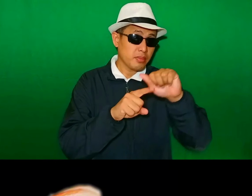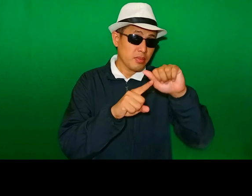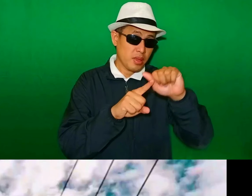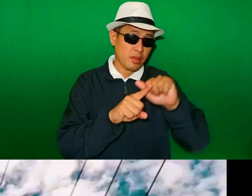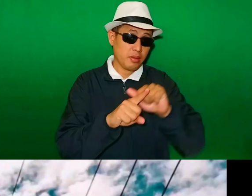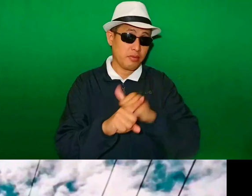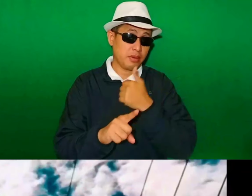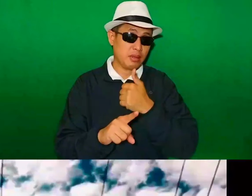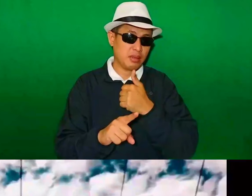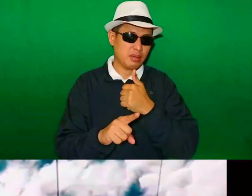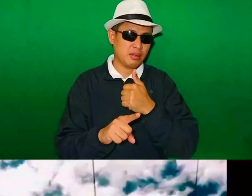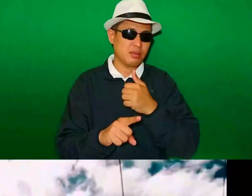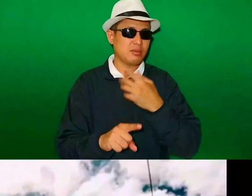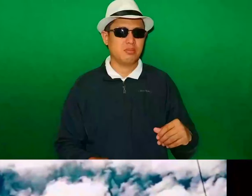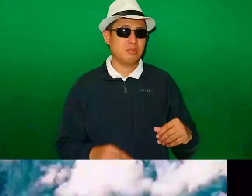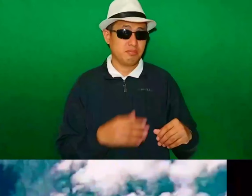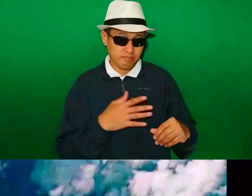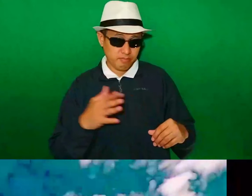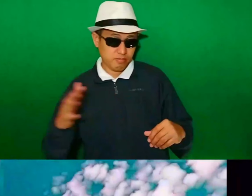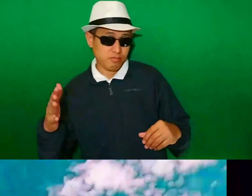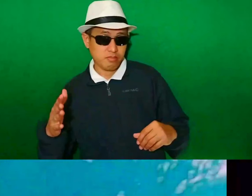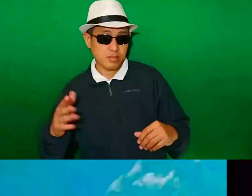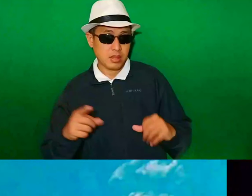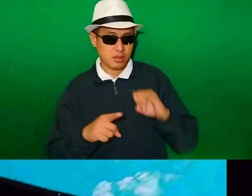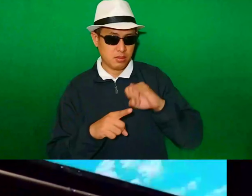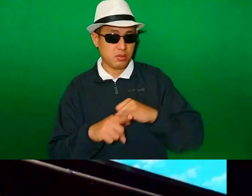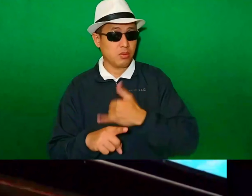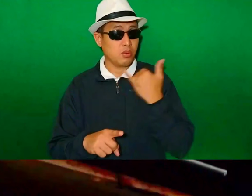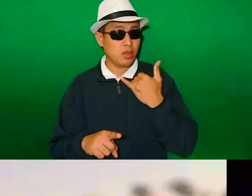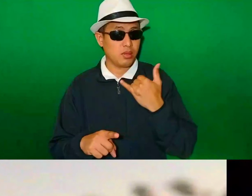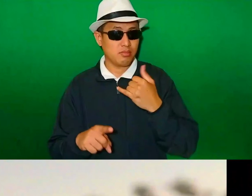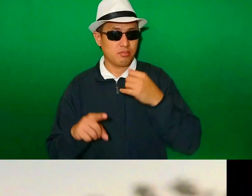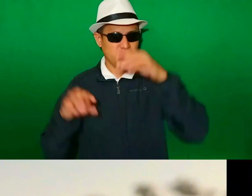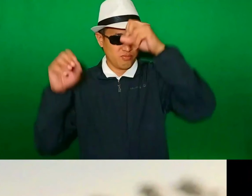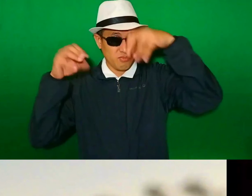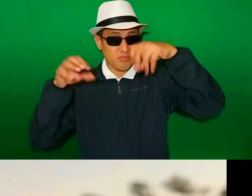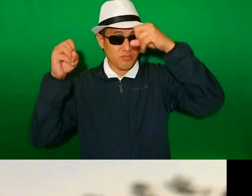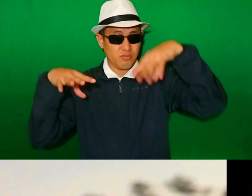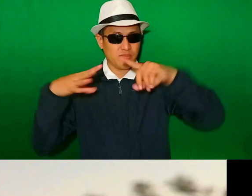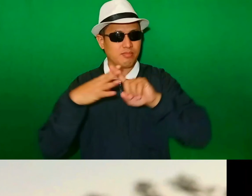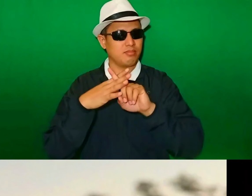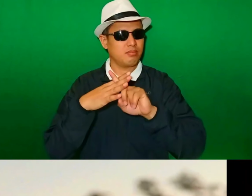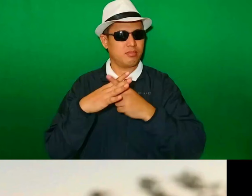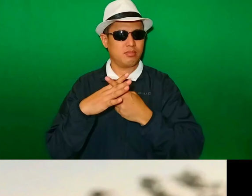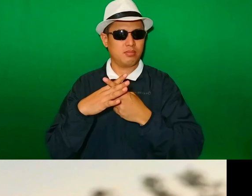begin to appear between the end of summer and the beginning of rainy days when the weather is very humid.